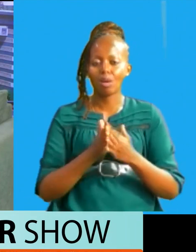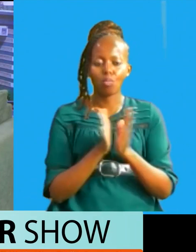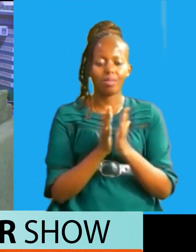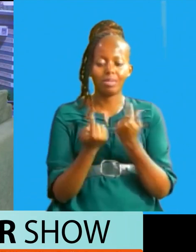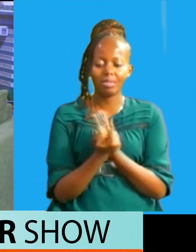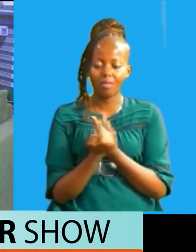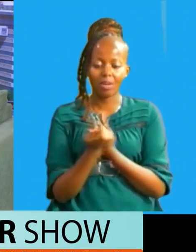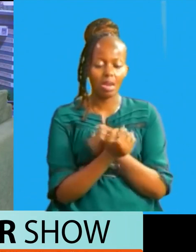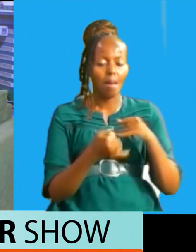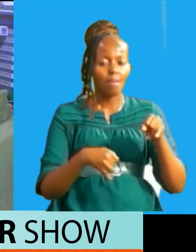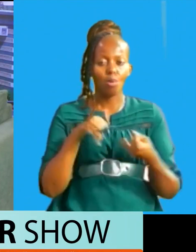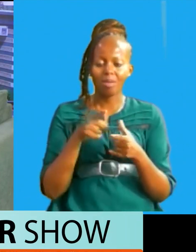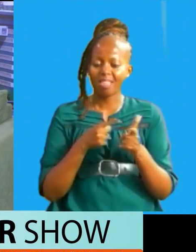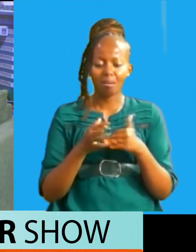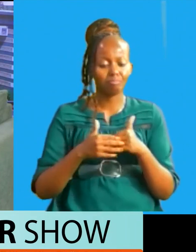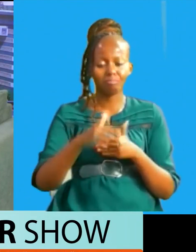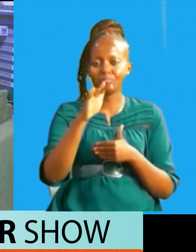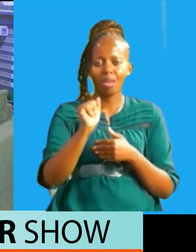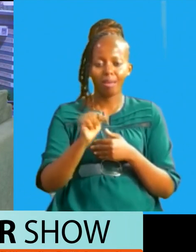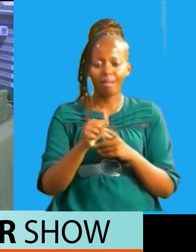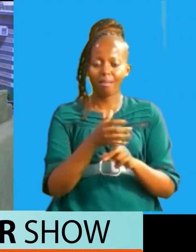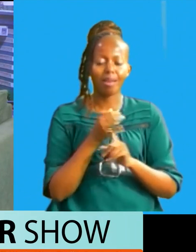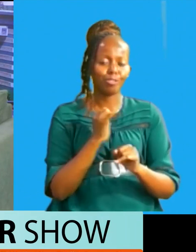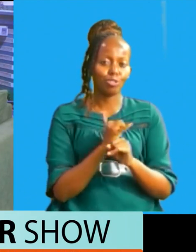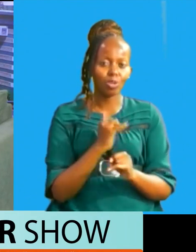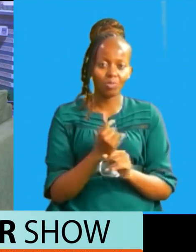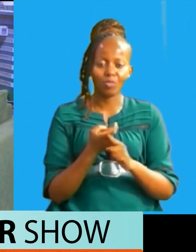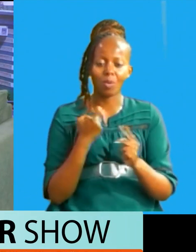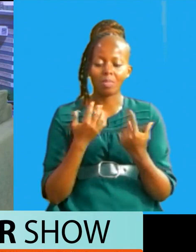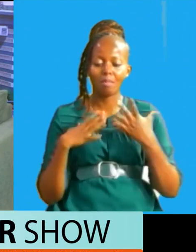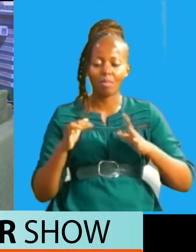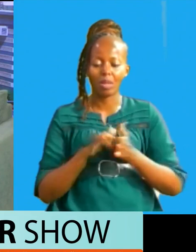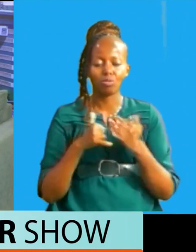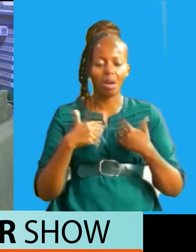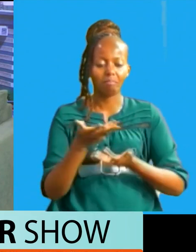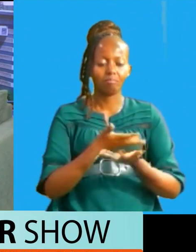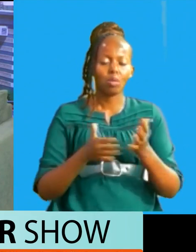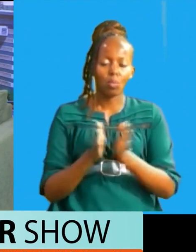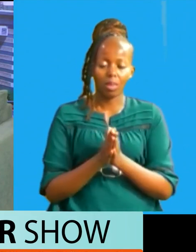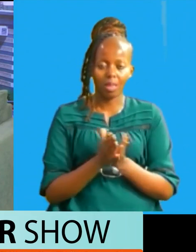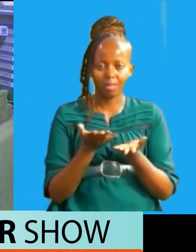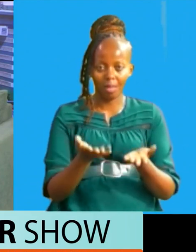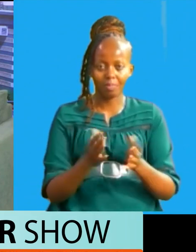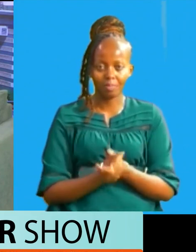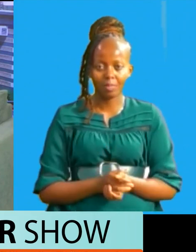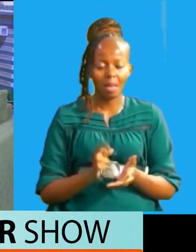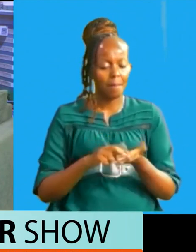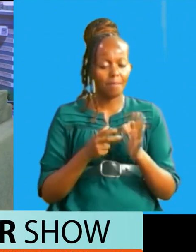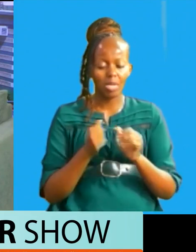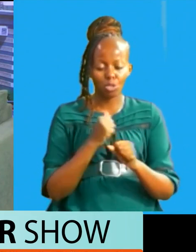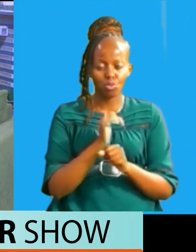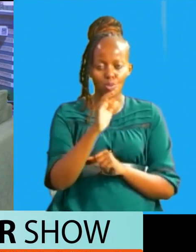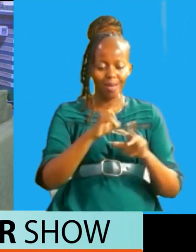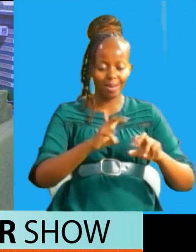models, and from there you can also get jobs from the people you've actually met. Yes, so just do your